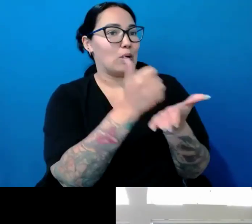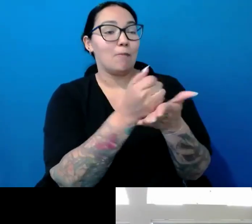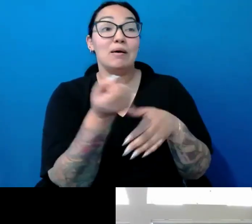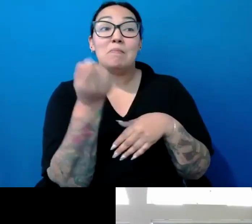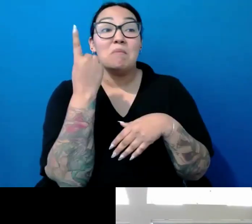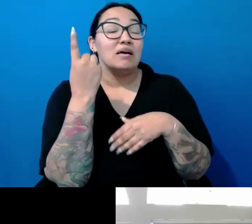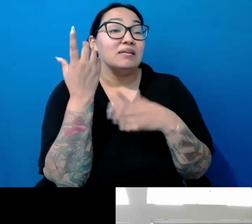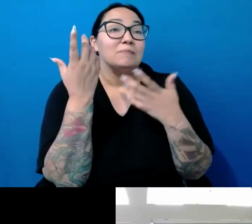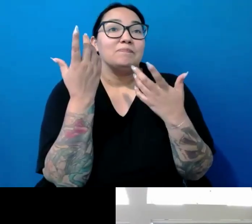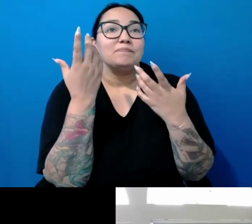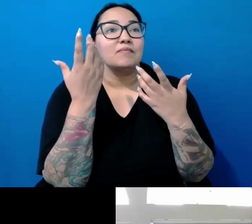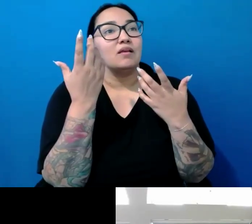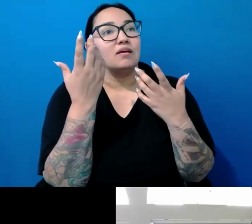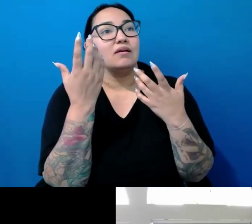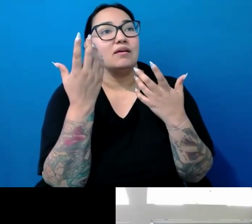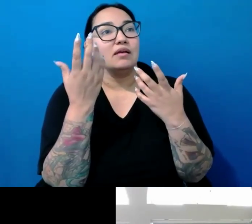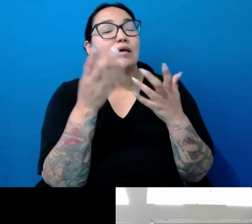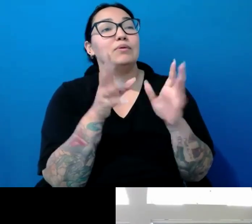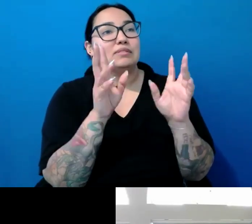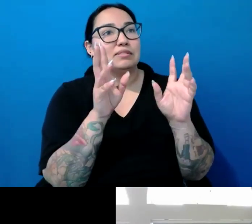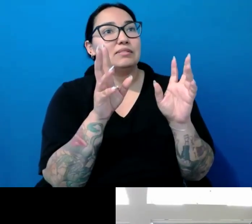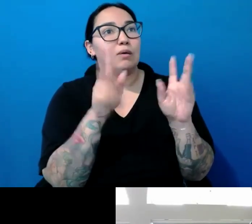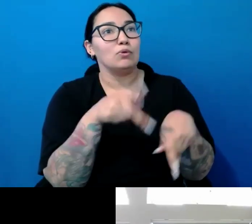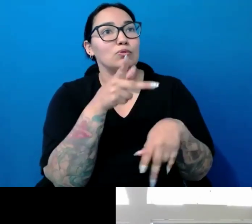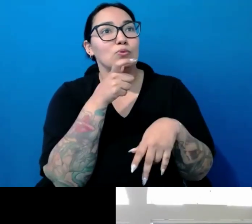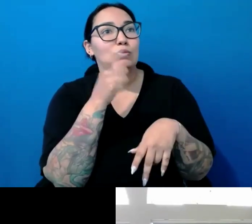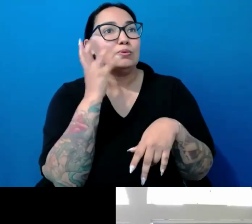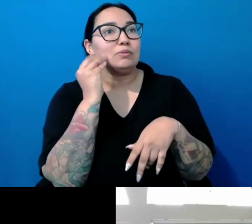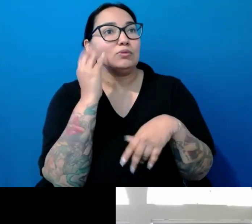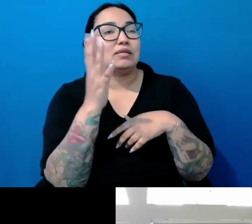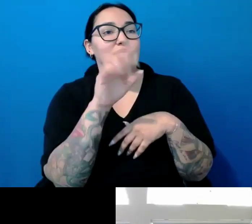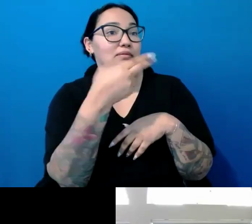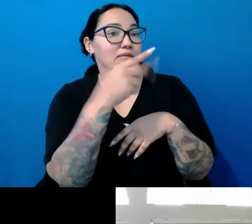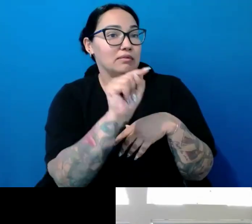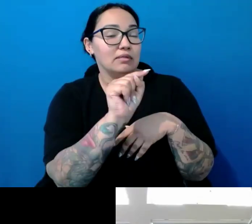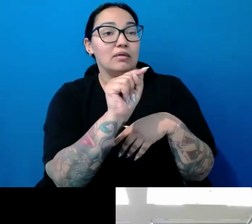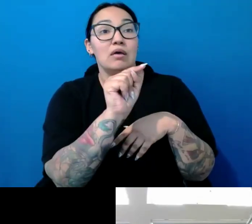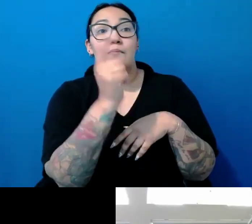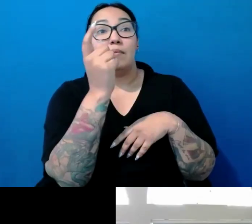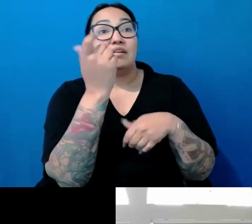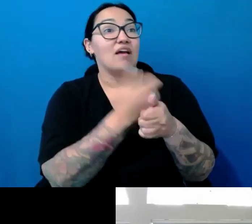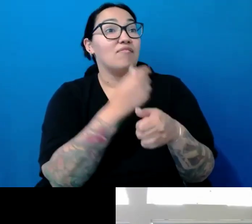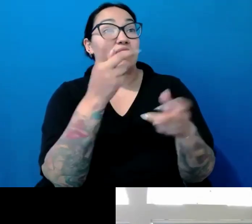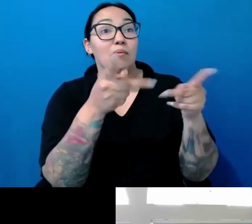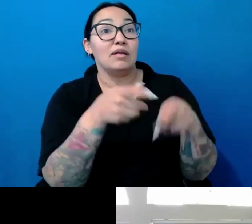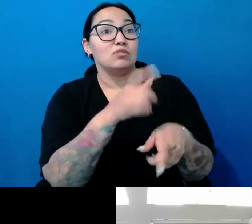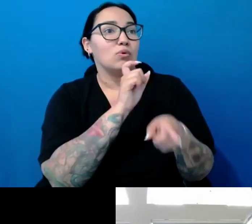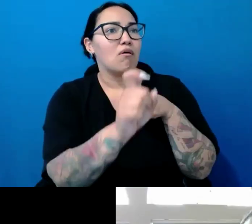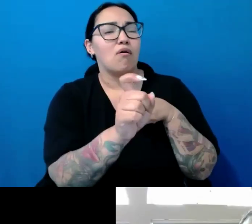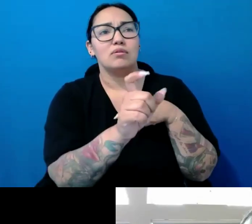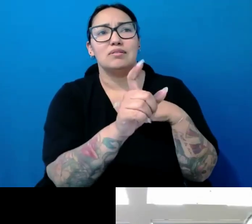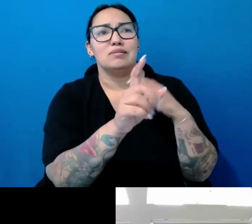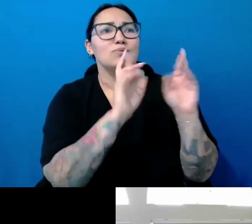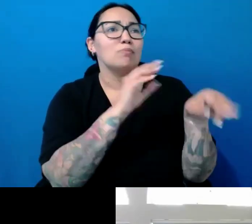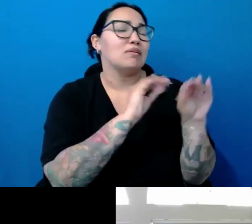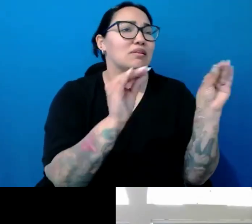it was a victim of human trafficking, but everywhere we called, it wasn't working. It wasn't responsive. It was a